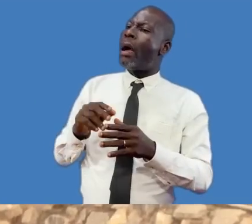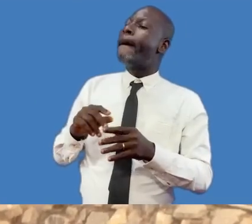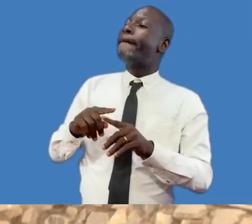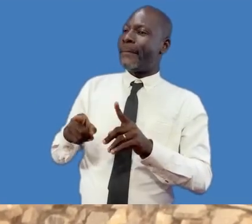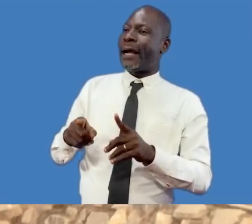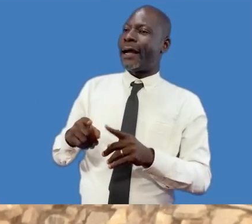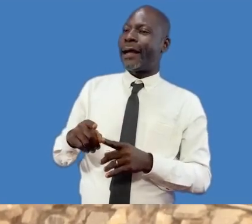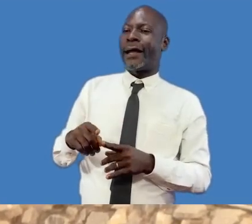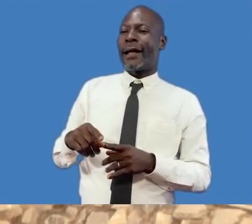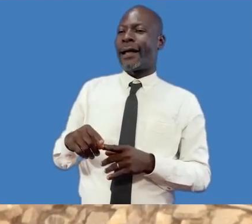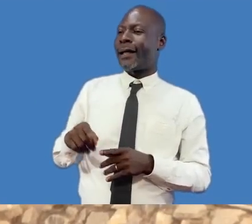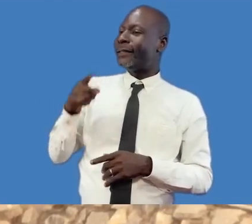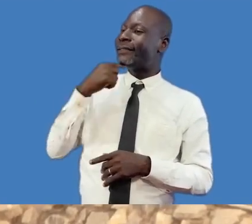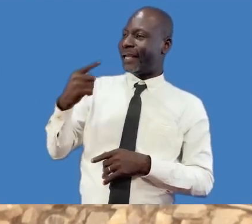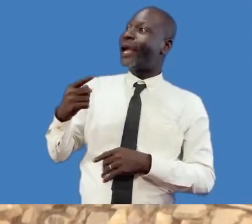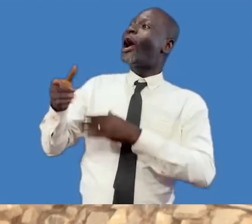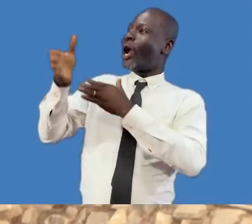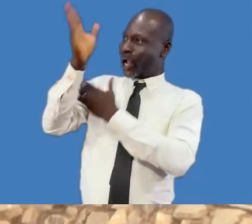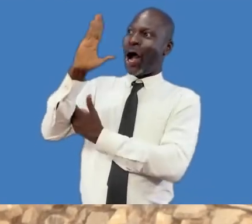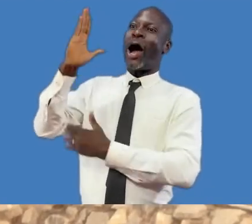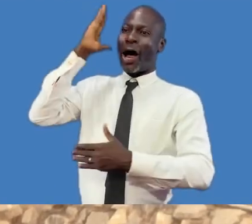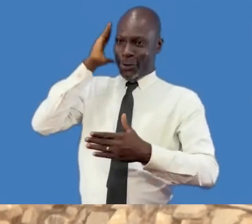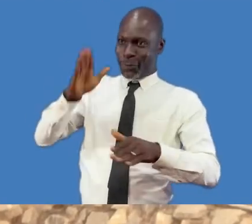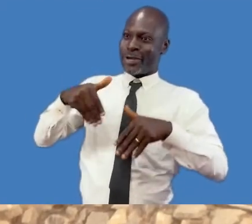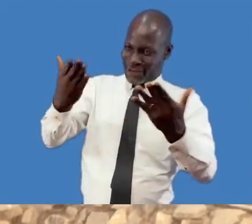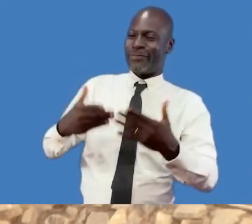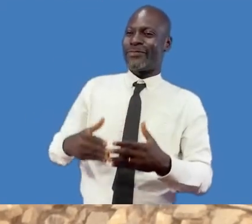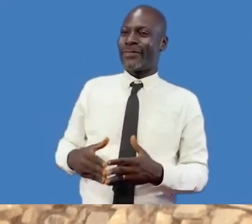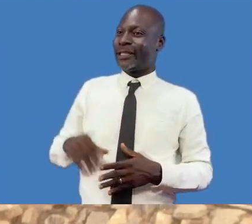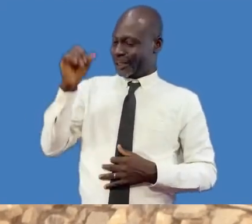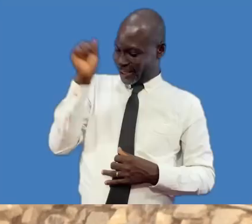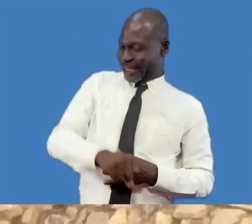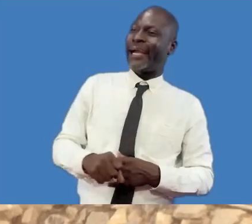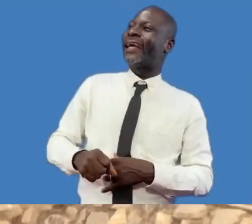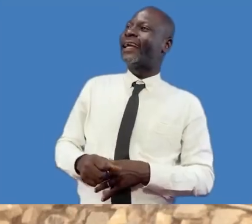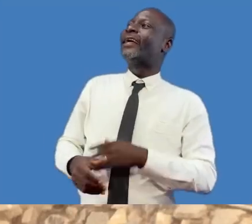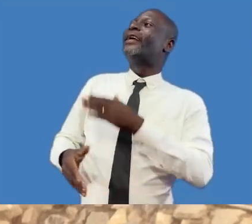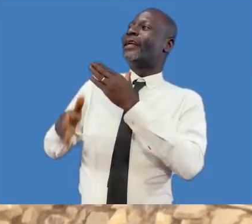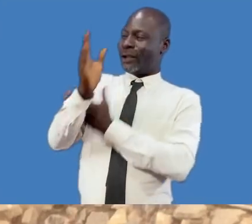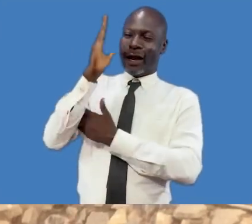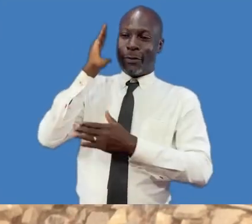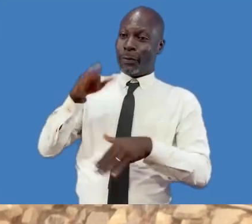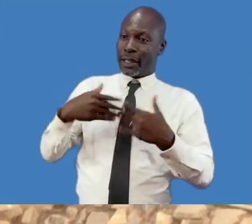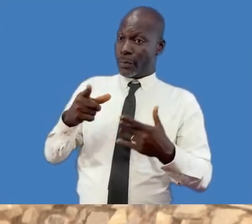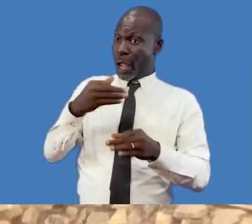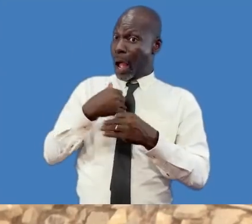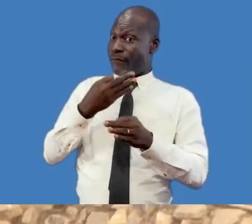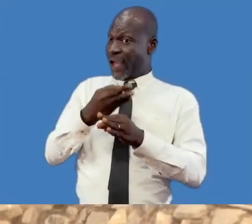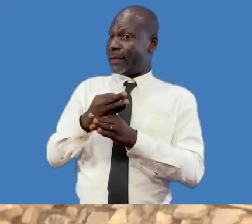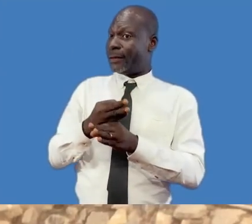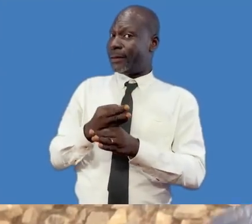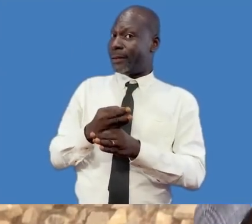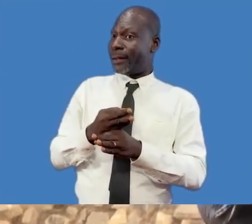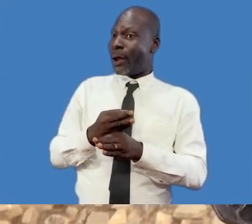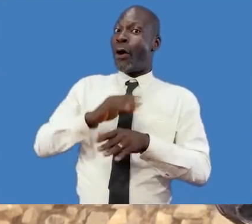se Jehovah Jireh. Jehovah no ankasa ebe kire. Wabrabom. Wo saade no ewo ho.